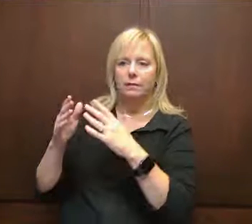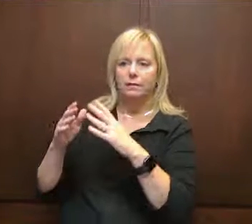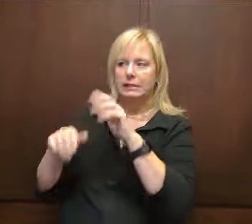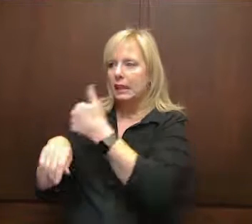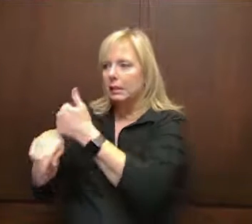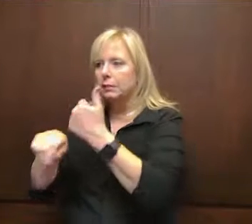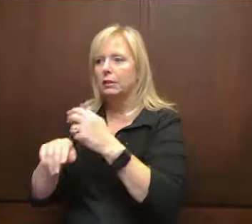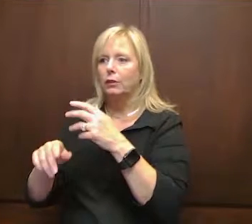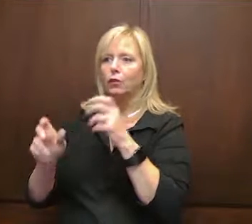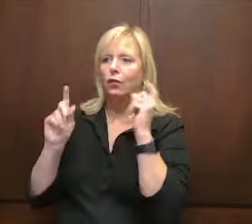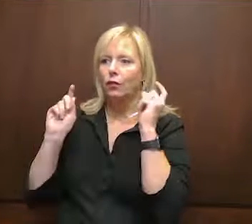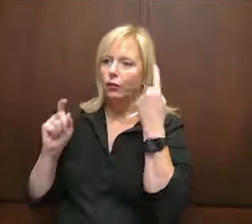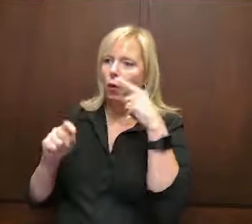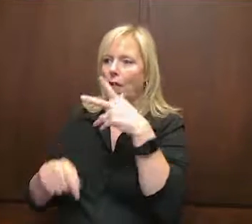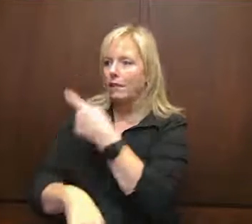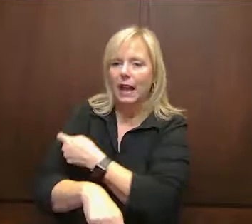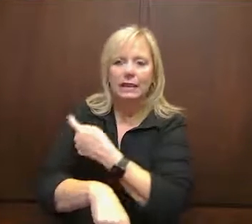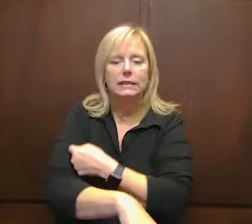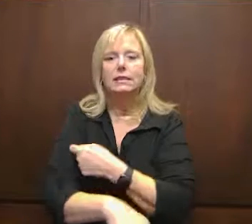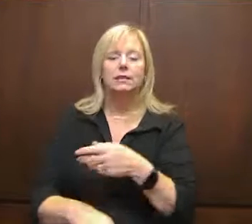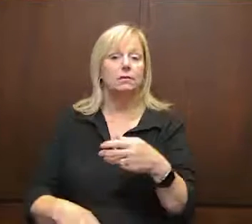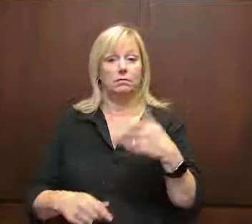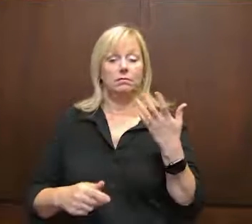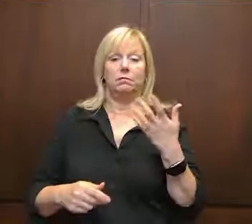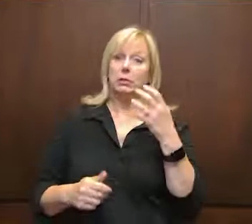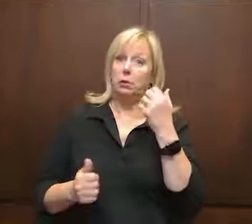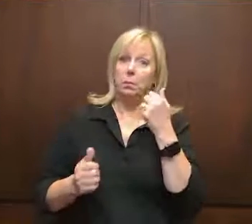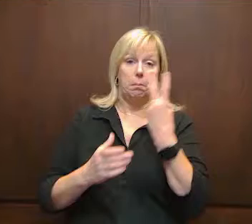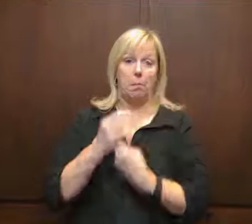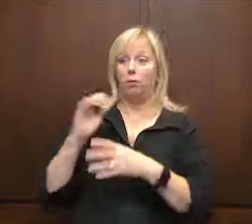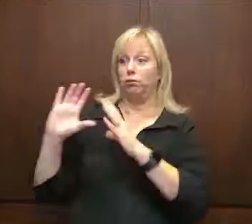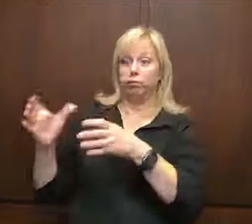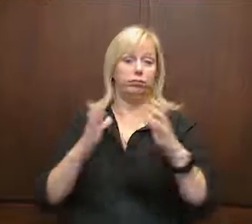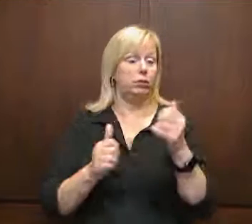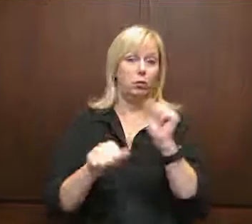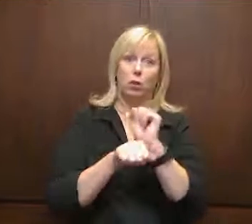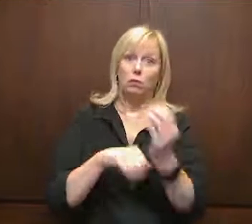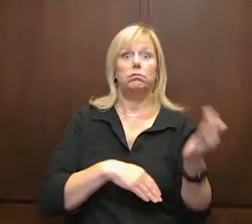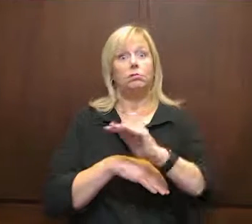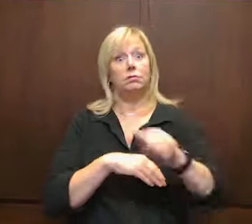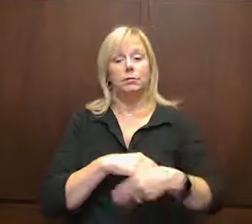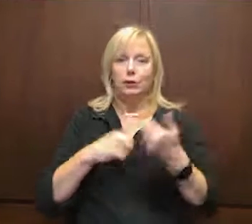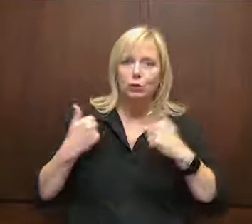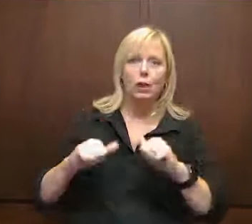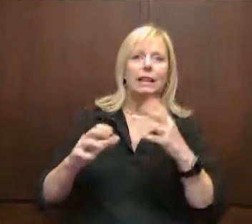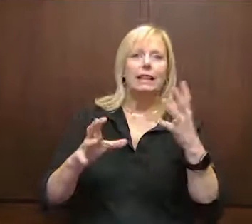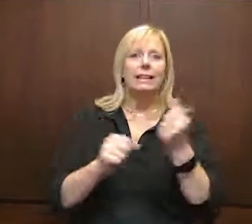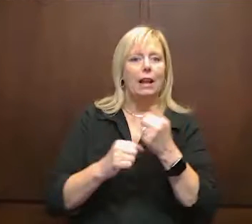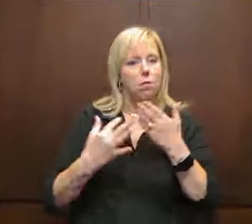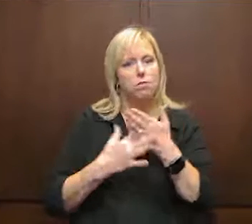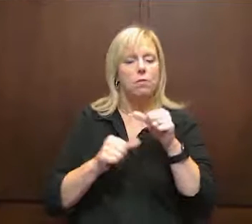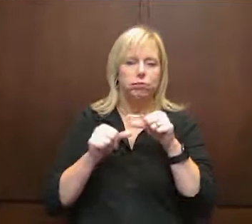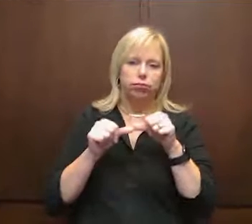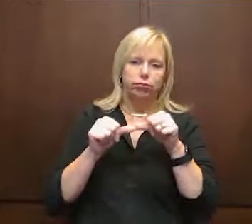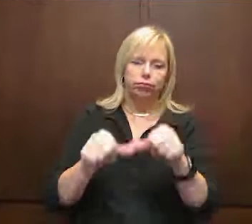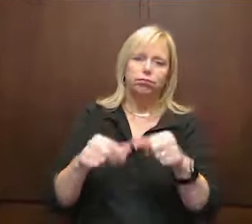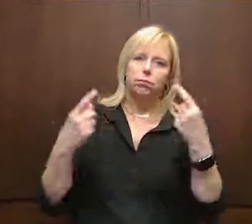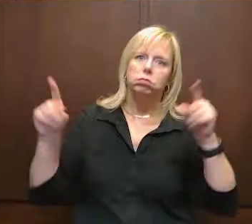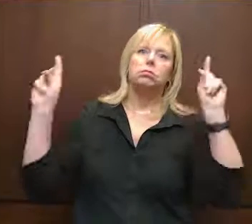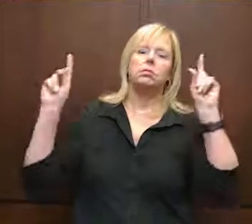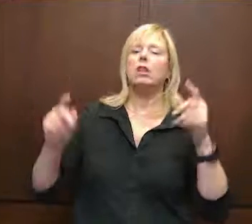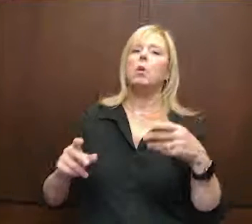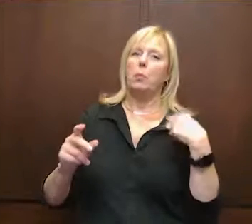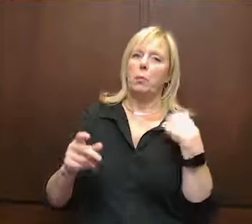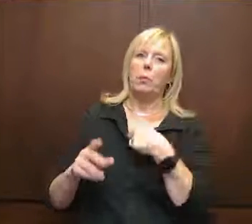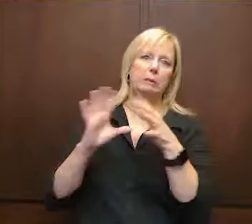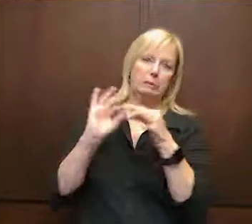of the vaccine. So everybody is working day and night to try to get us through this thing, and we will. We've said